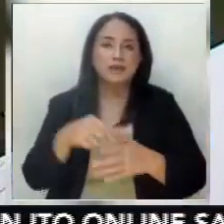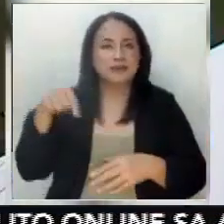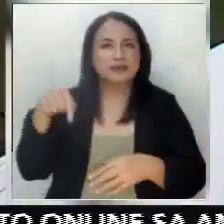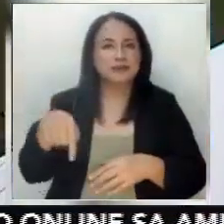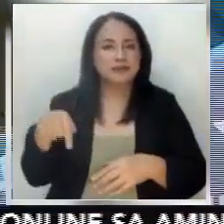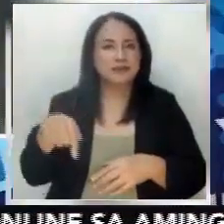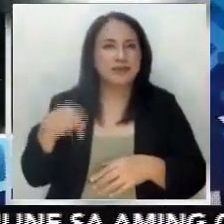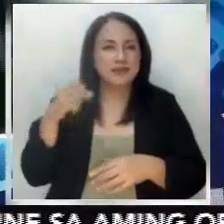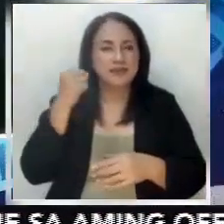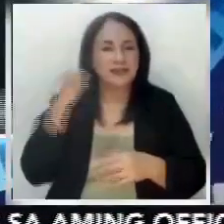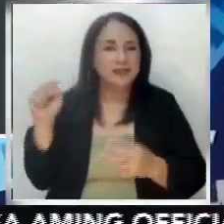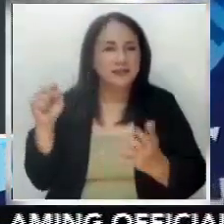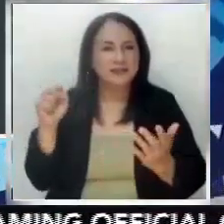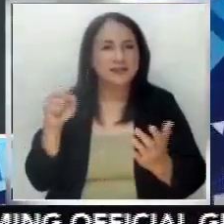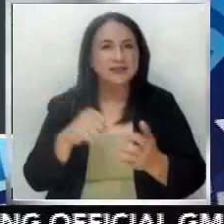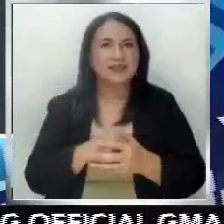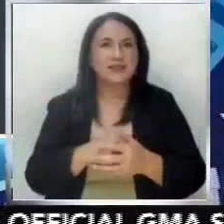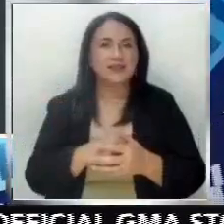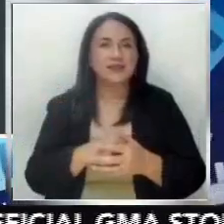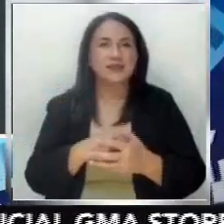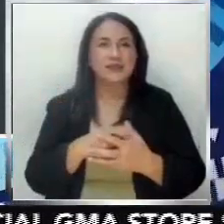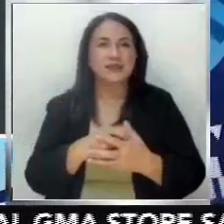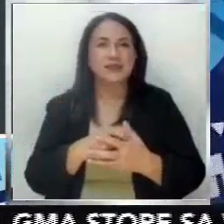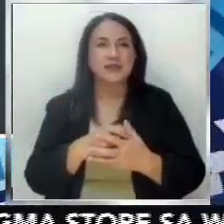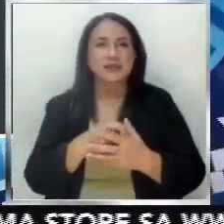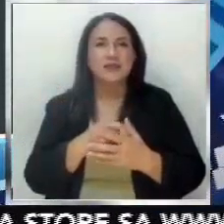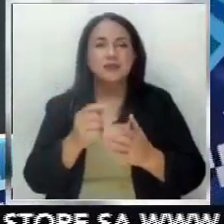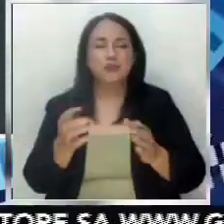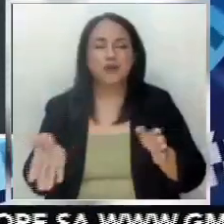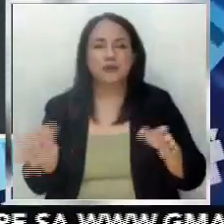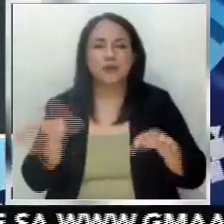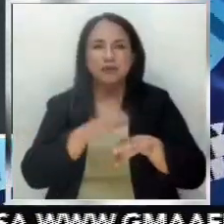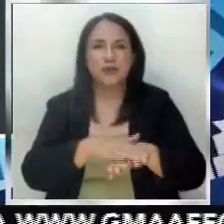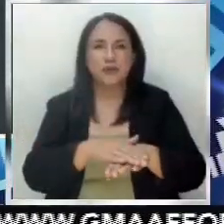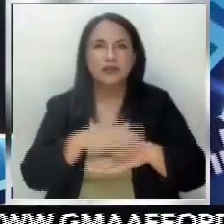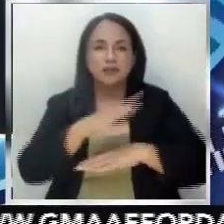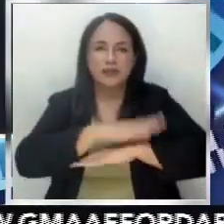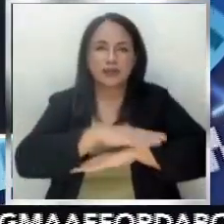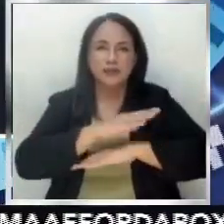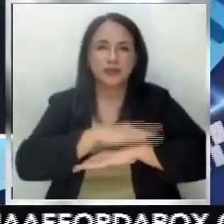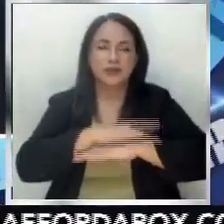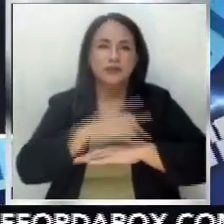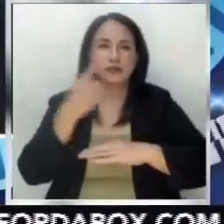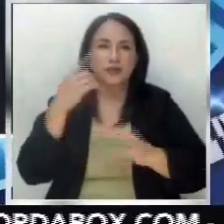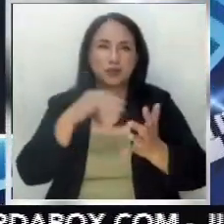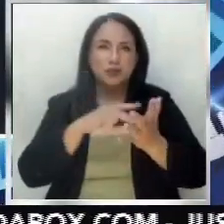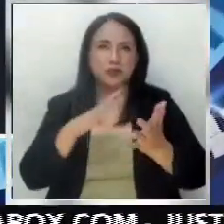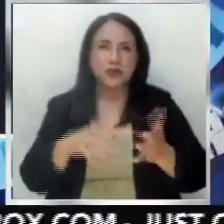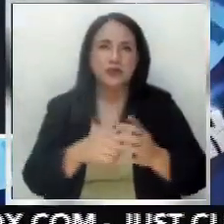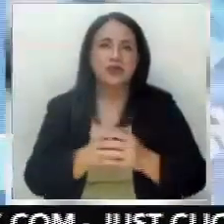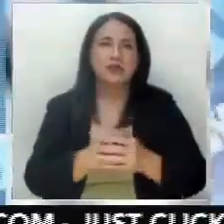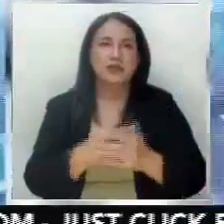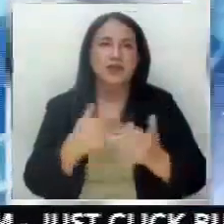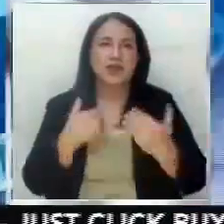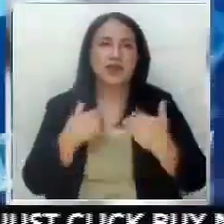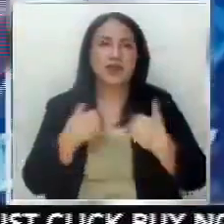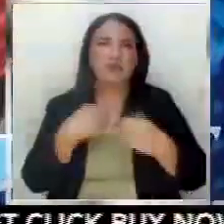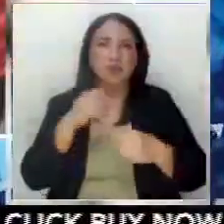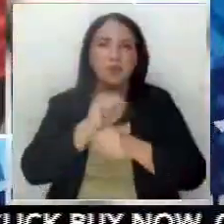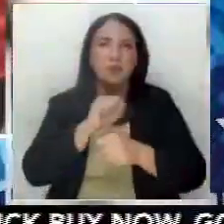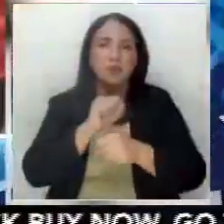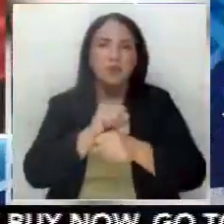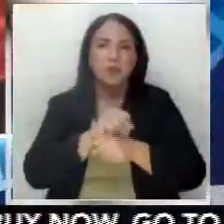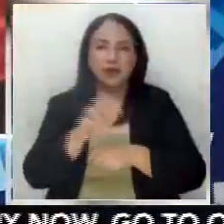last po, foldable table po for students para po magkaroon sila ng workspace.